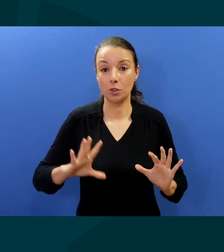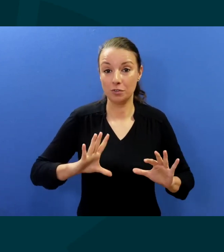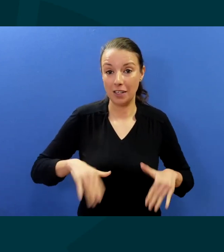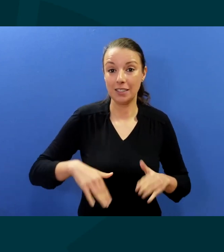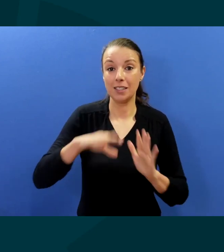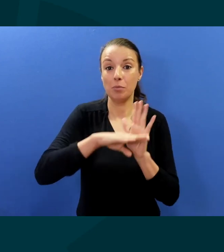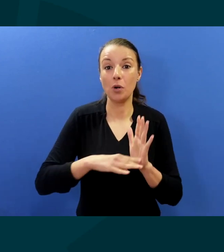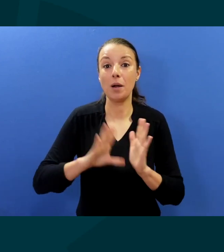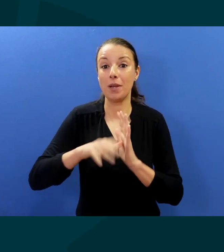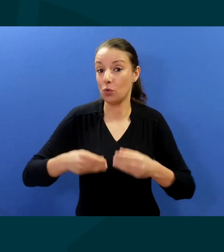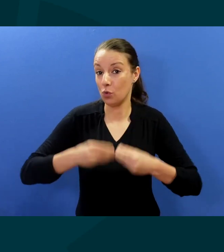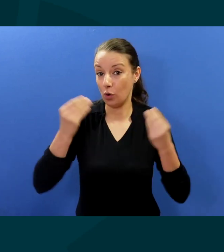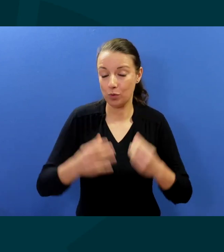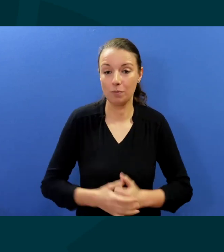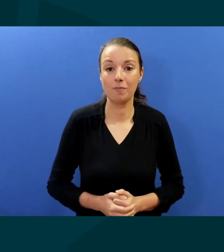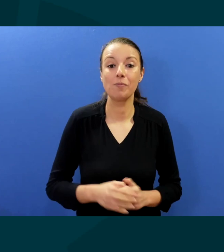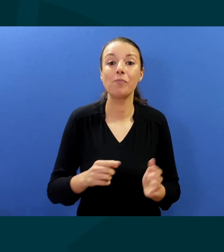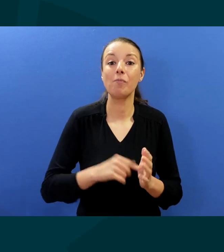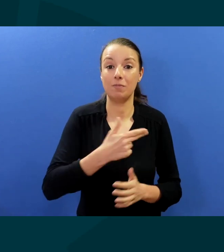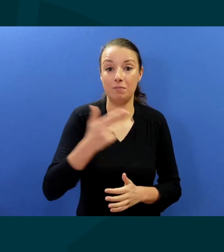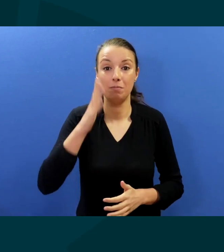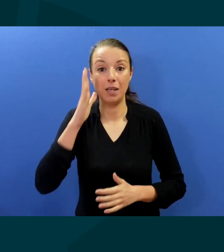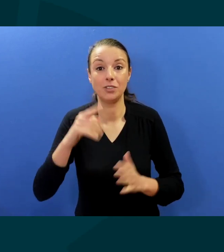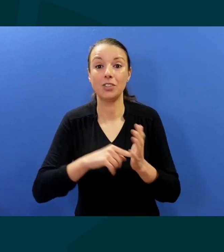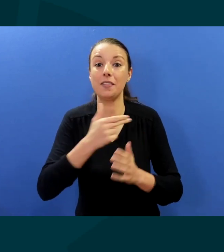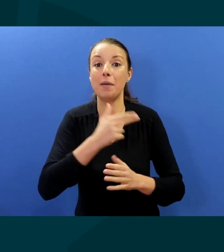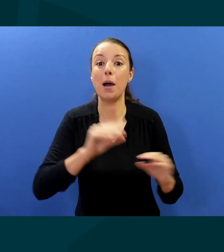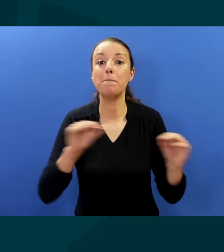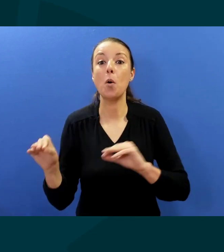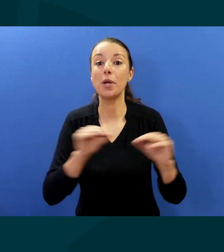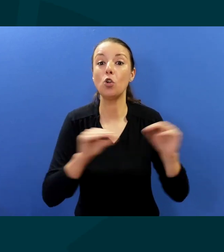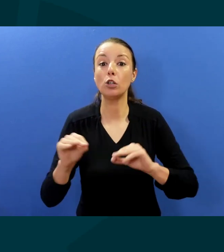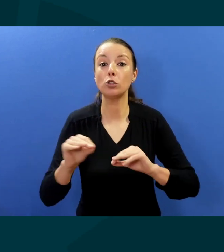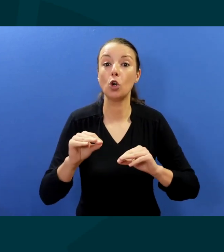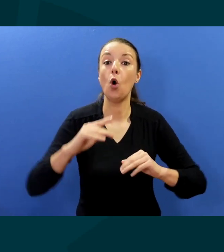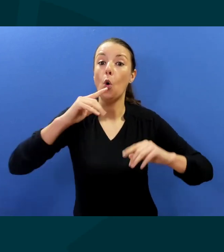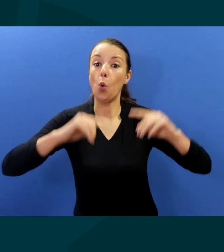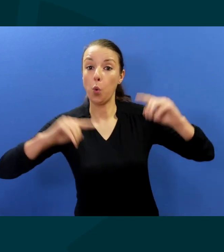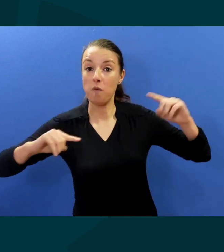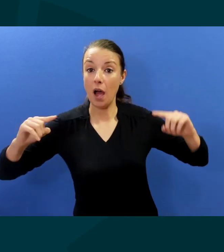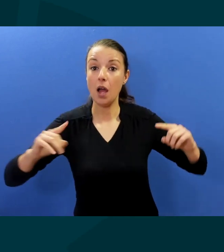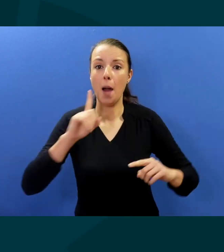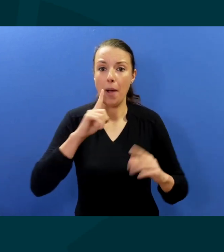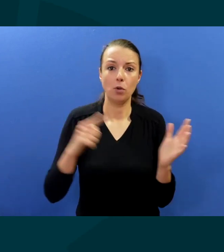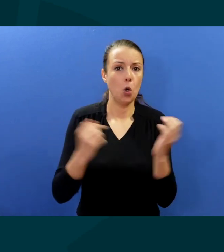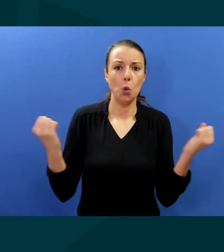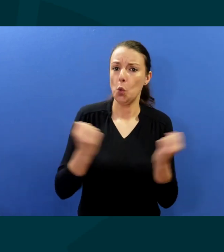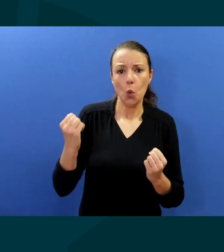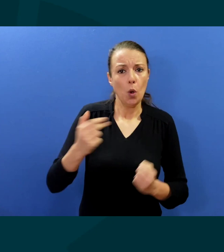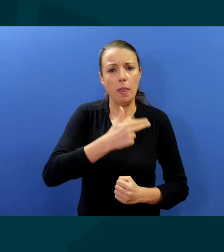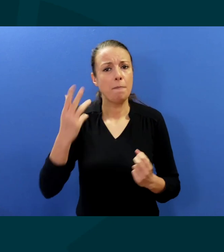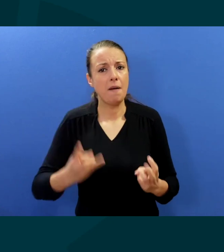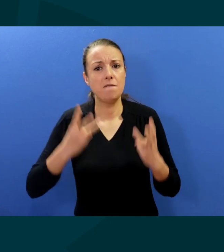seminar, Polish-Swiss Program for Development of Cities, the next forum will be to the balanced